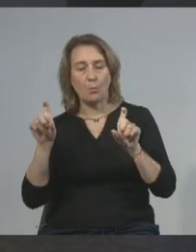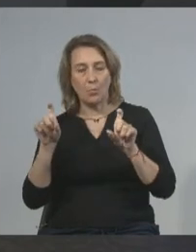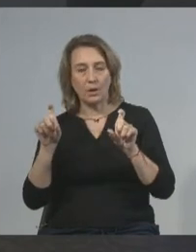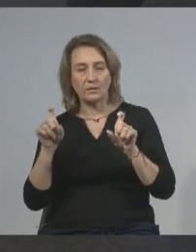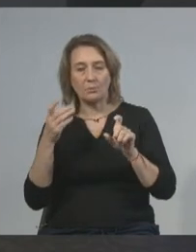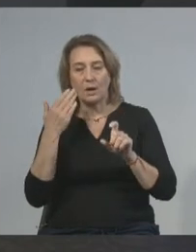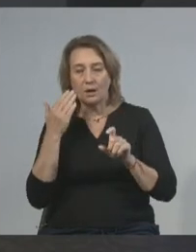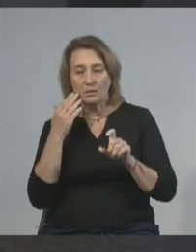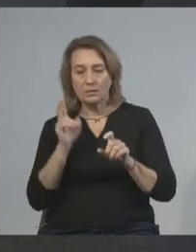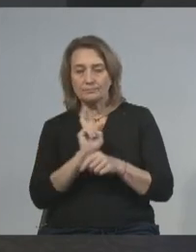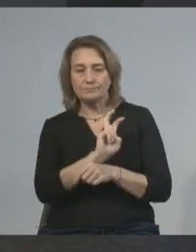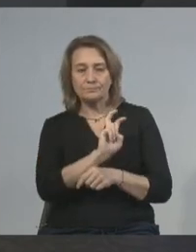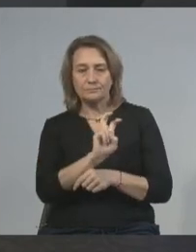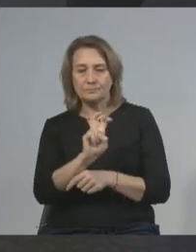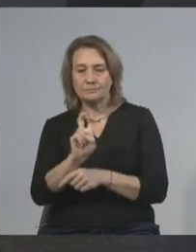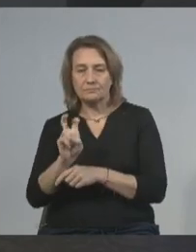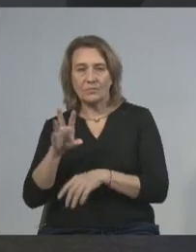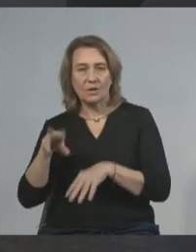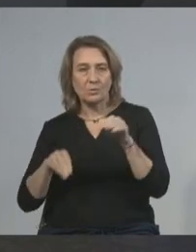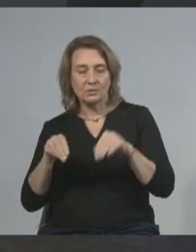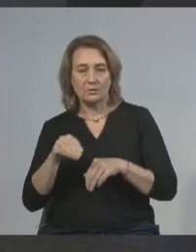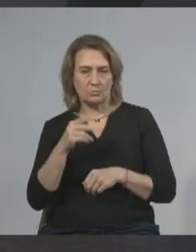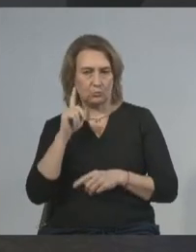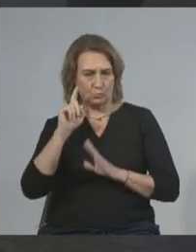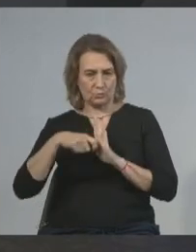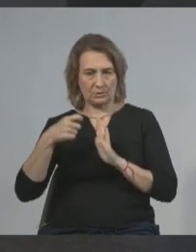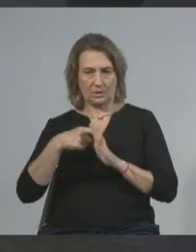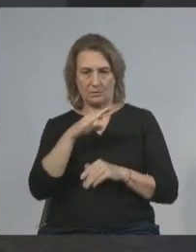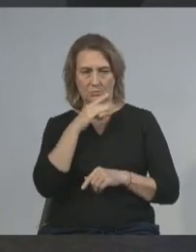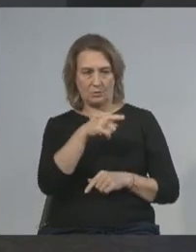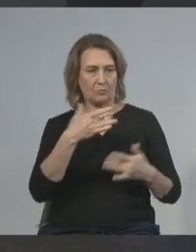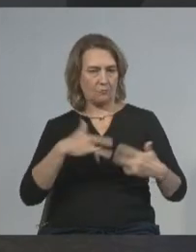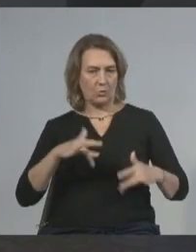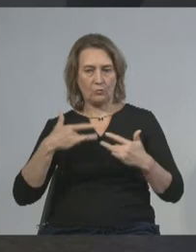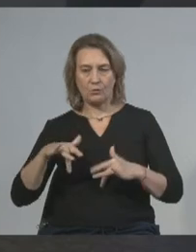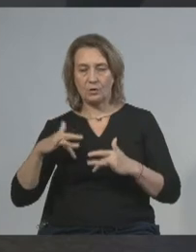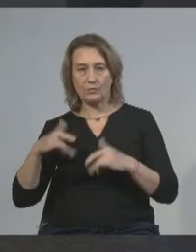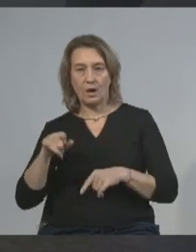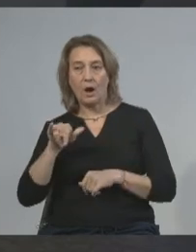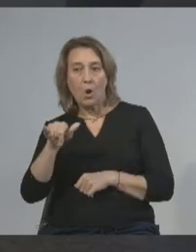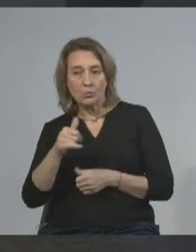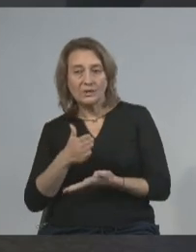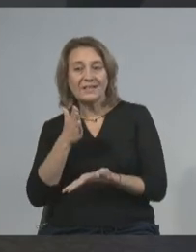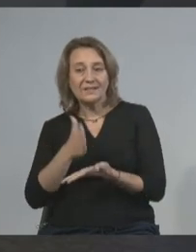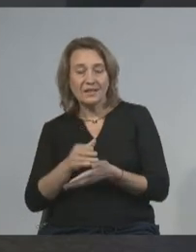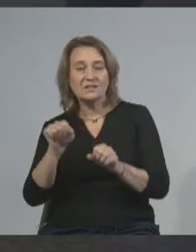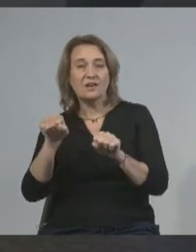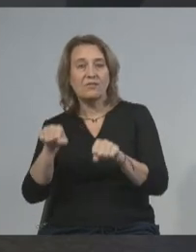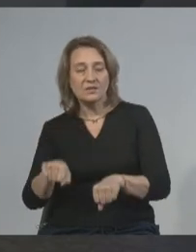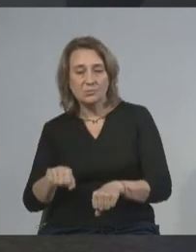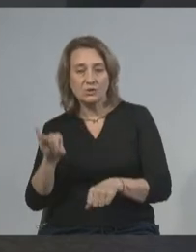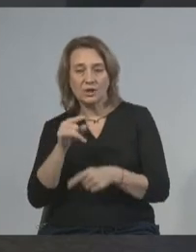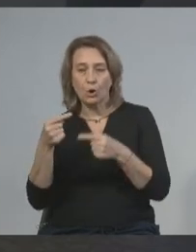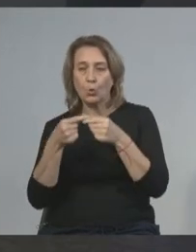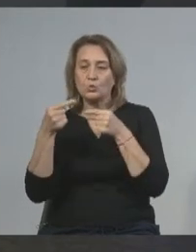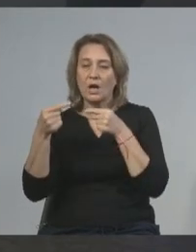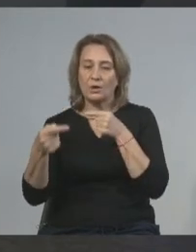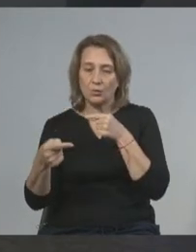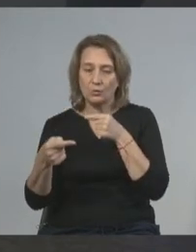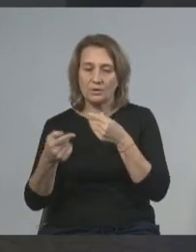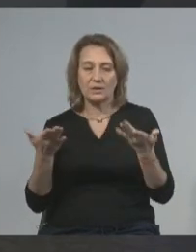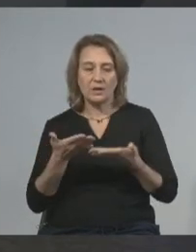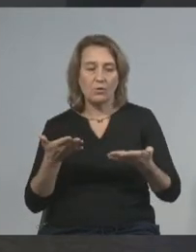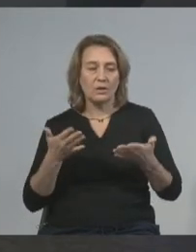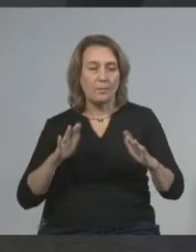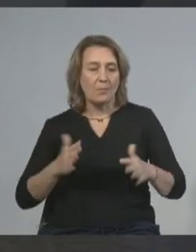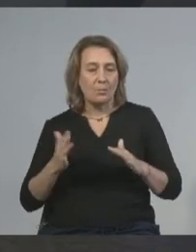organizations not all of them had the possibility to work remotely but then when communicating with the neighbors they found out that a